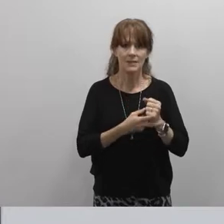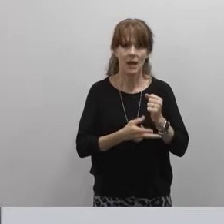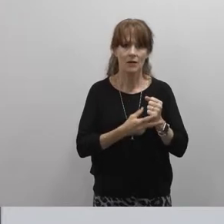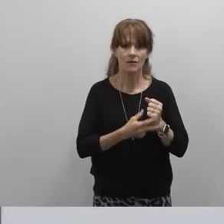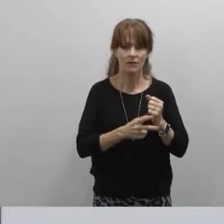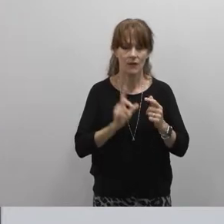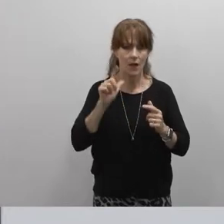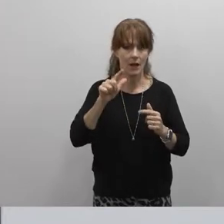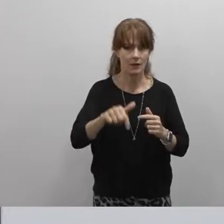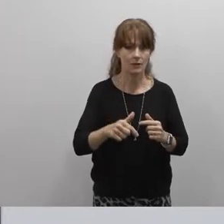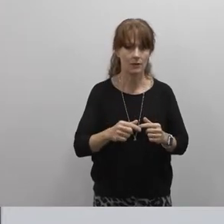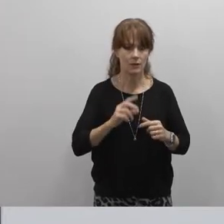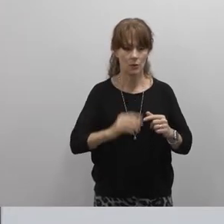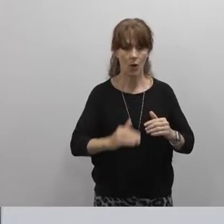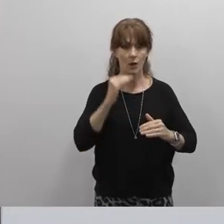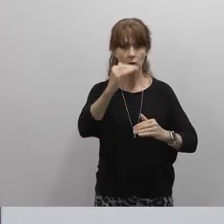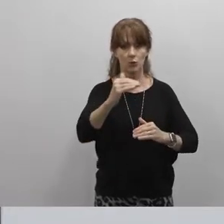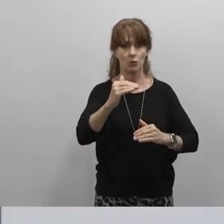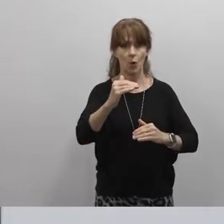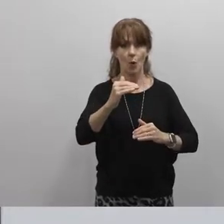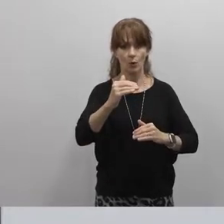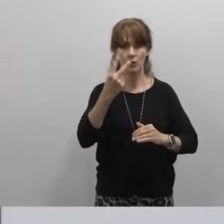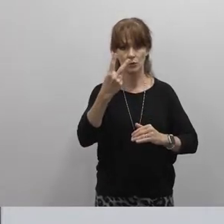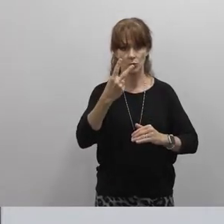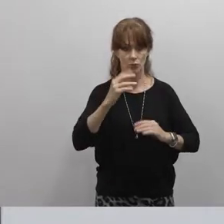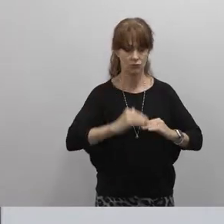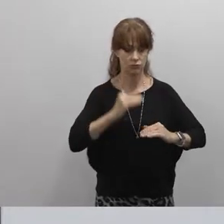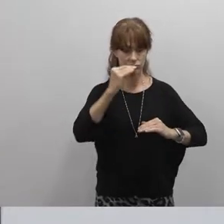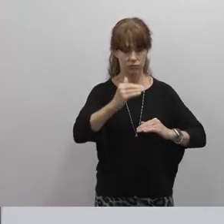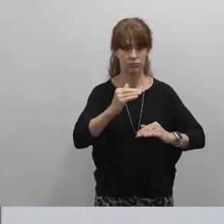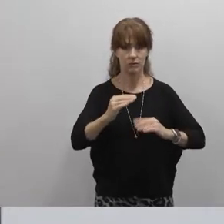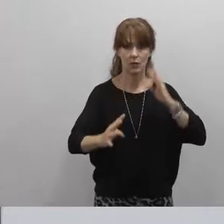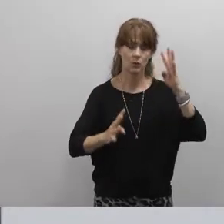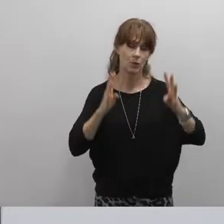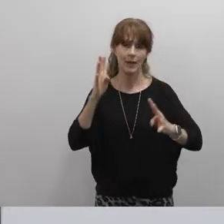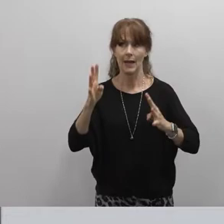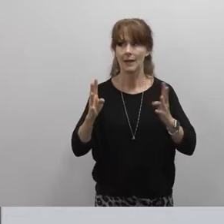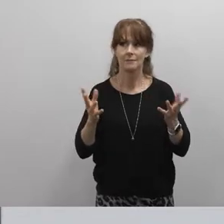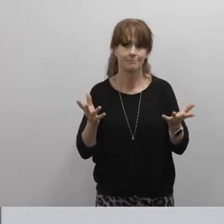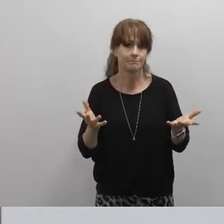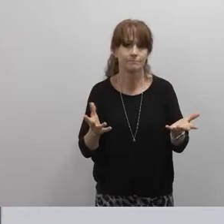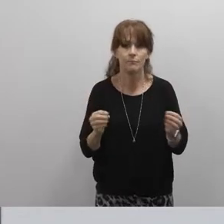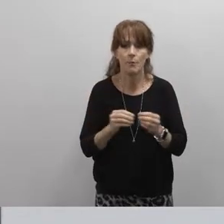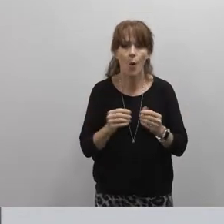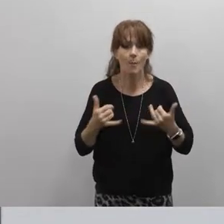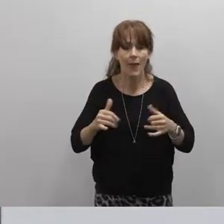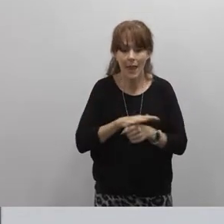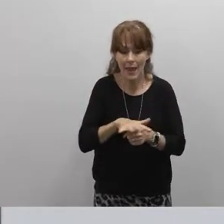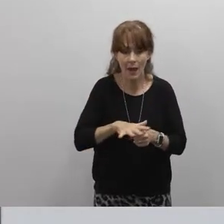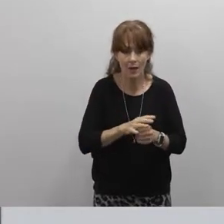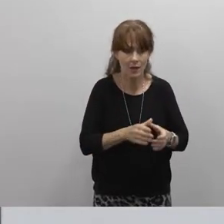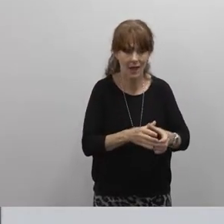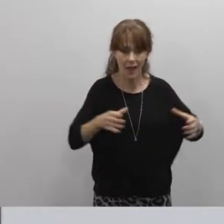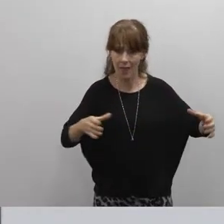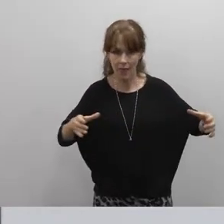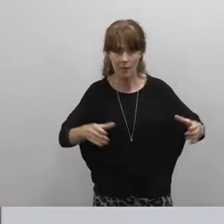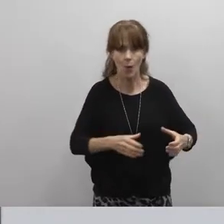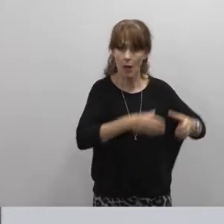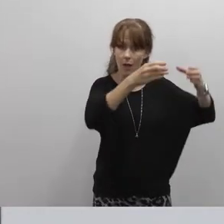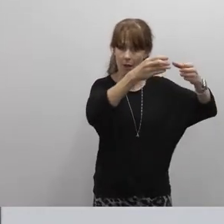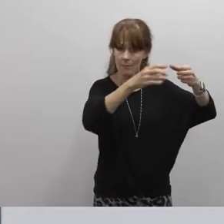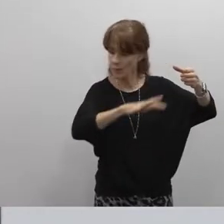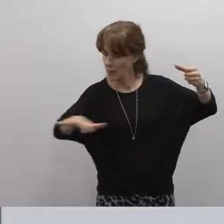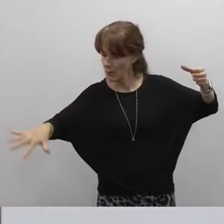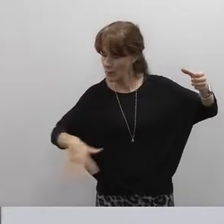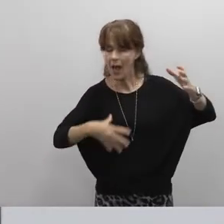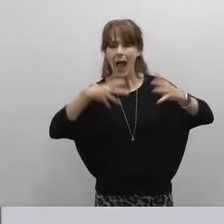right? So going with a two-story structure will allow us to at least create, you know, more play space or perhaps more outdoor learning space,